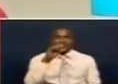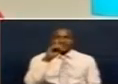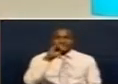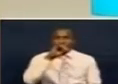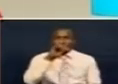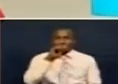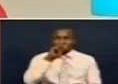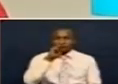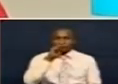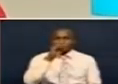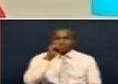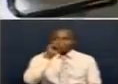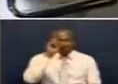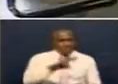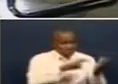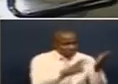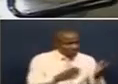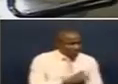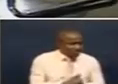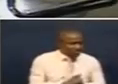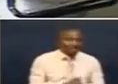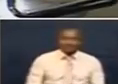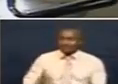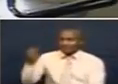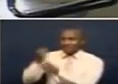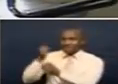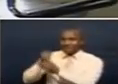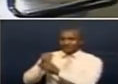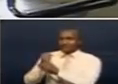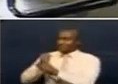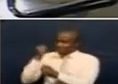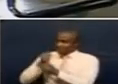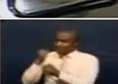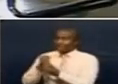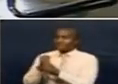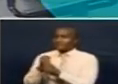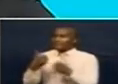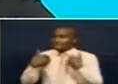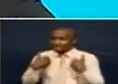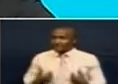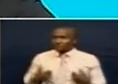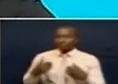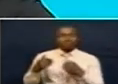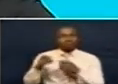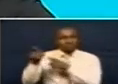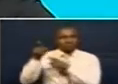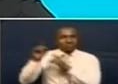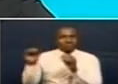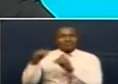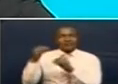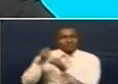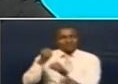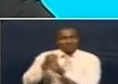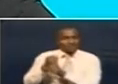fall. Why? It's about performance. It's purely about performance. It's nothing personal. It's about performance, and anybody who lives in